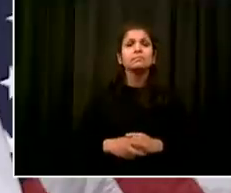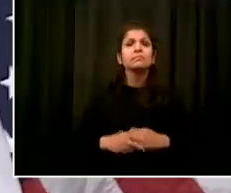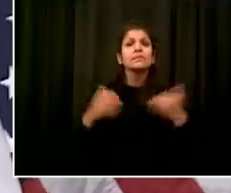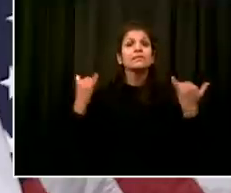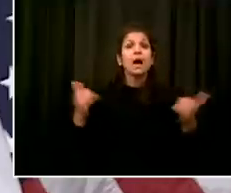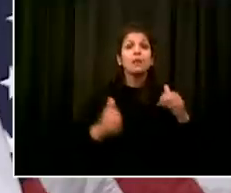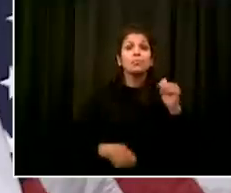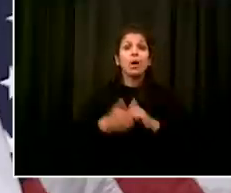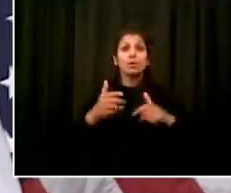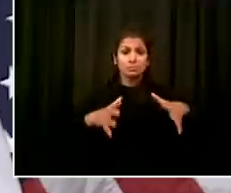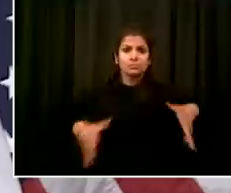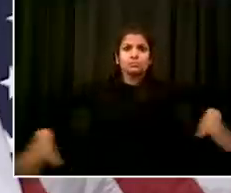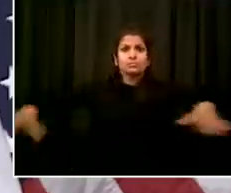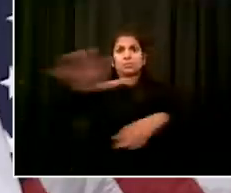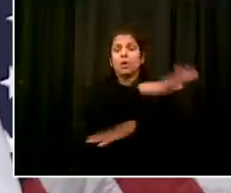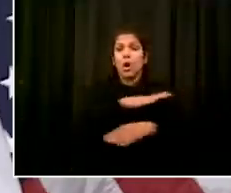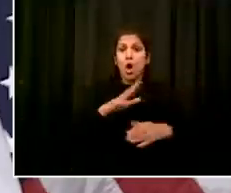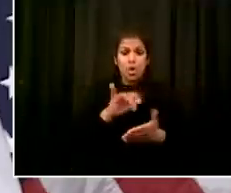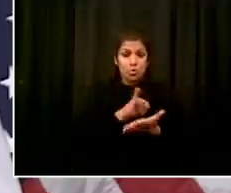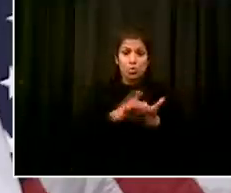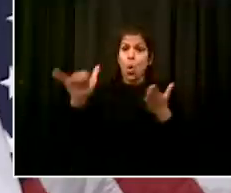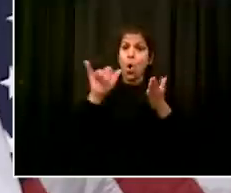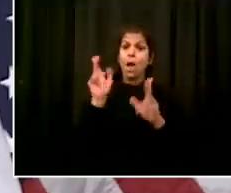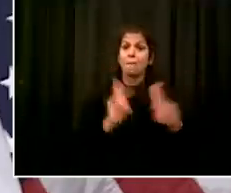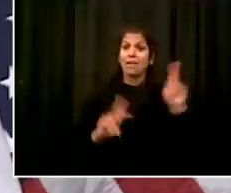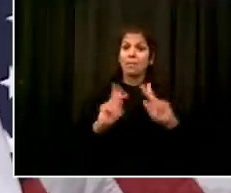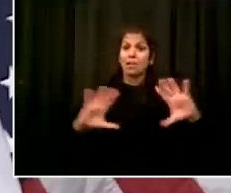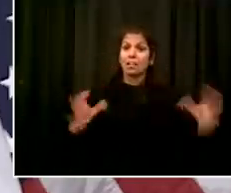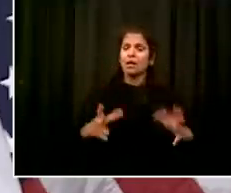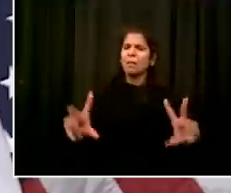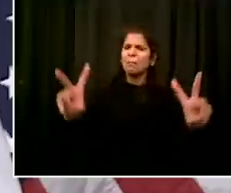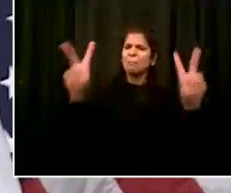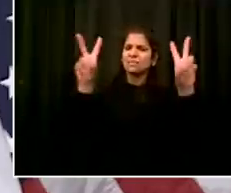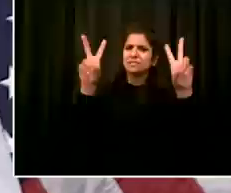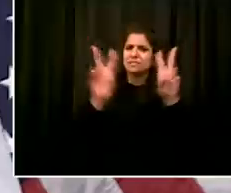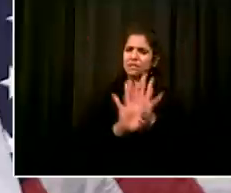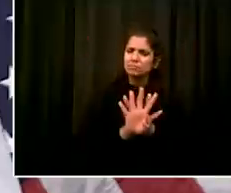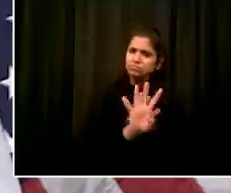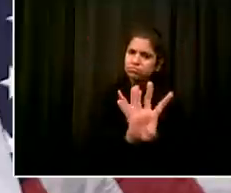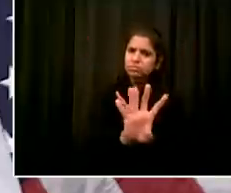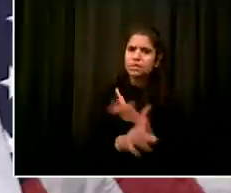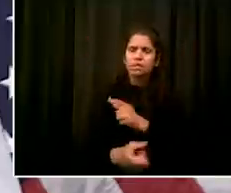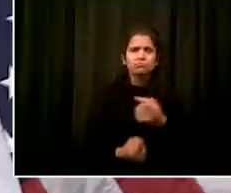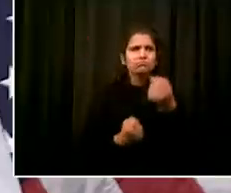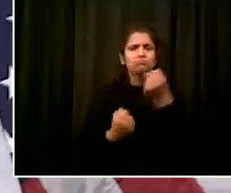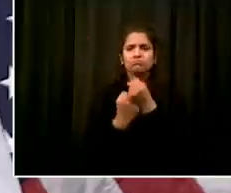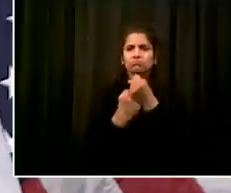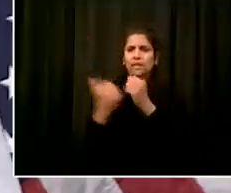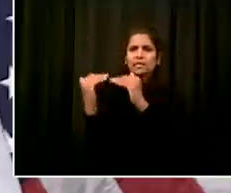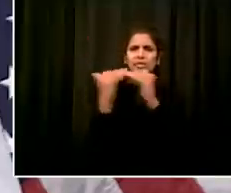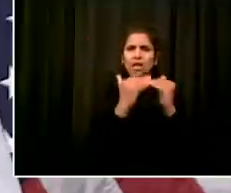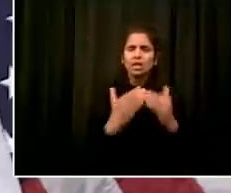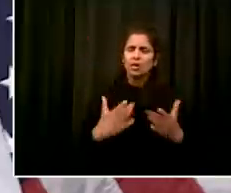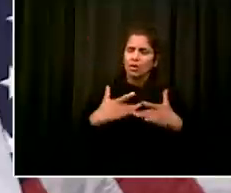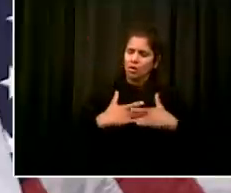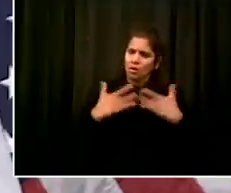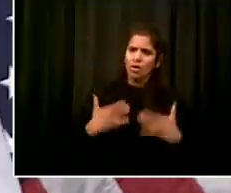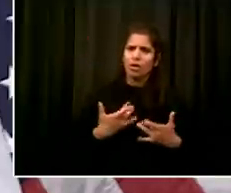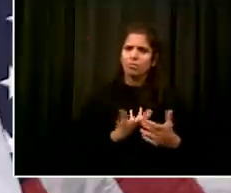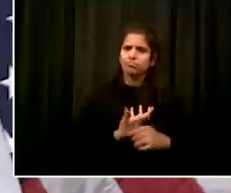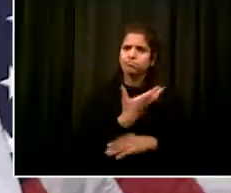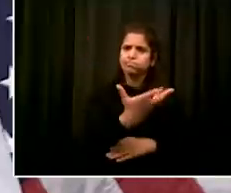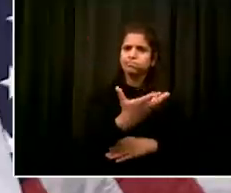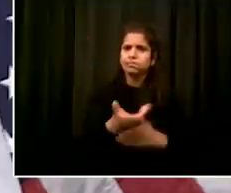fairness and decency and compassion. This is actually not only one of the toughest places in the world, it's one of the most compassionate places in the world.